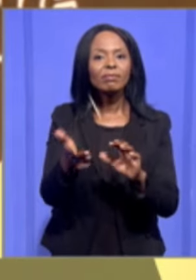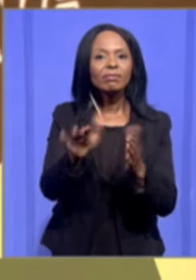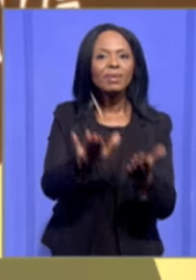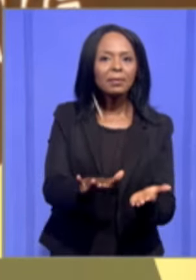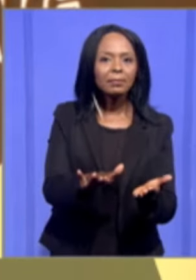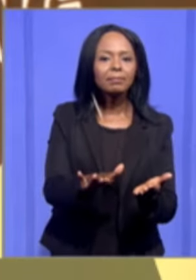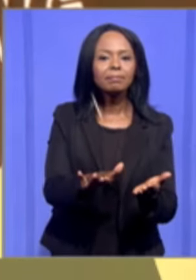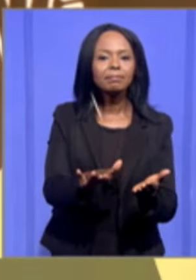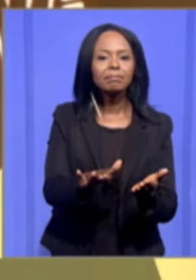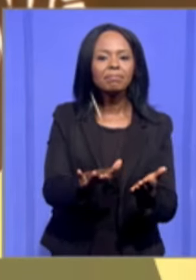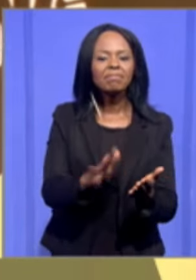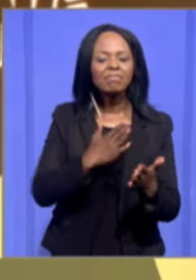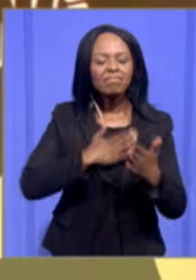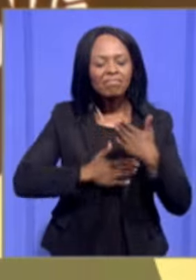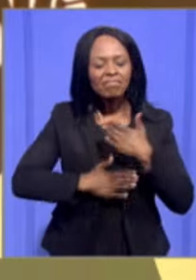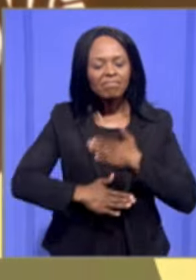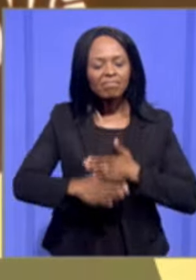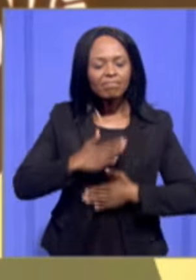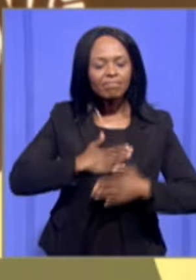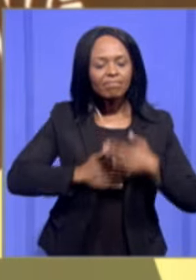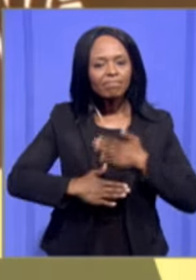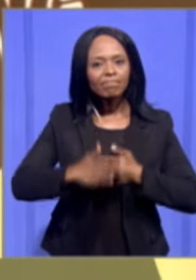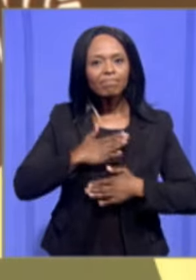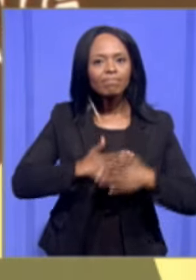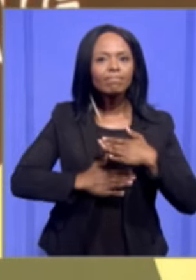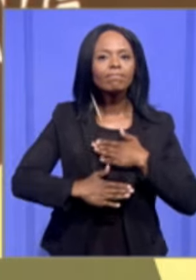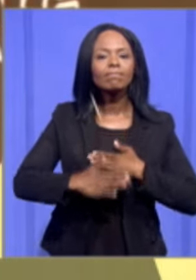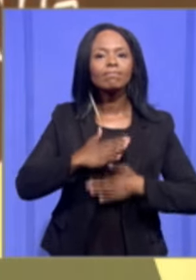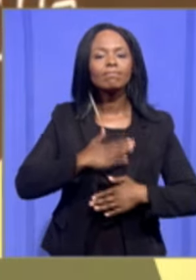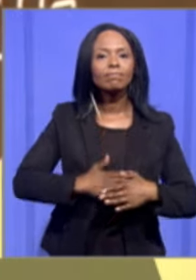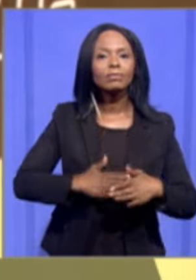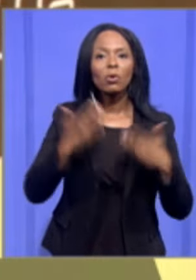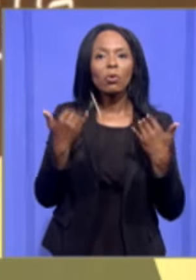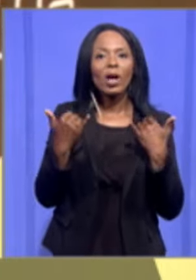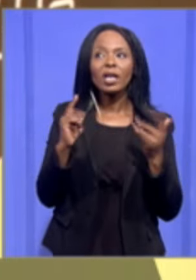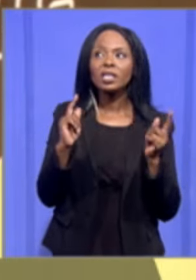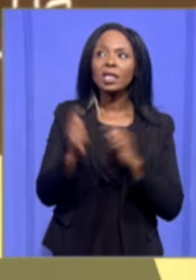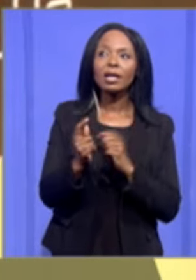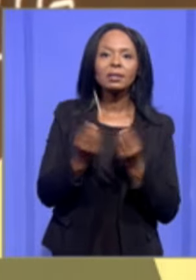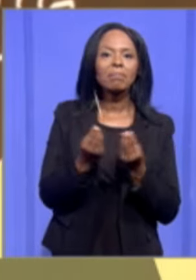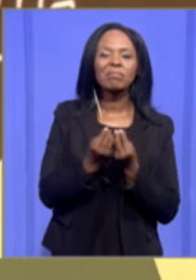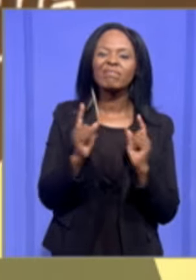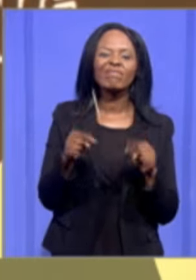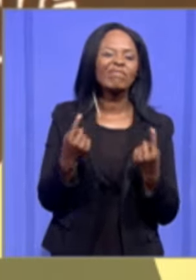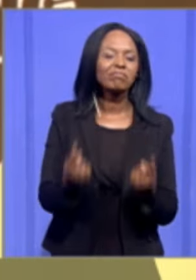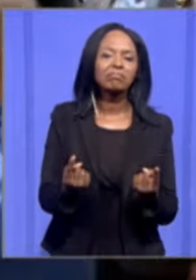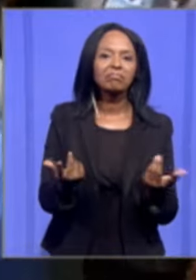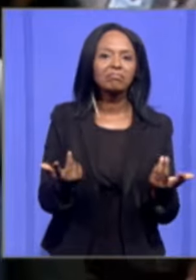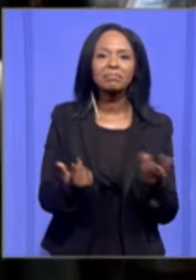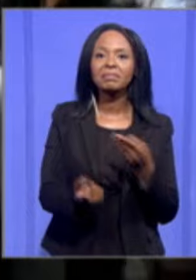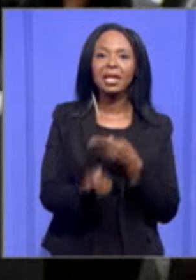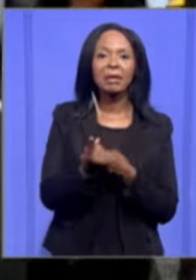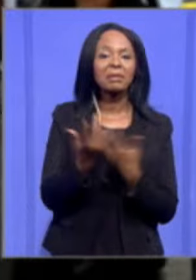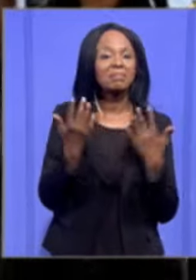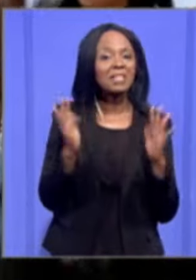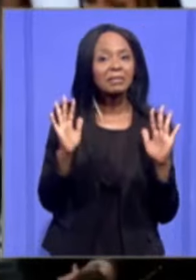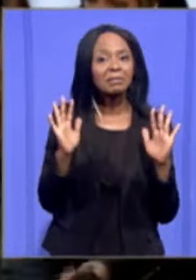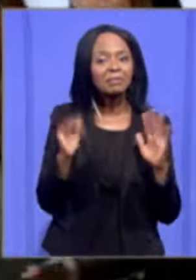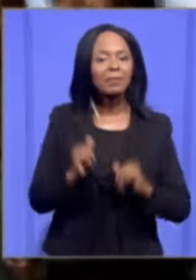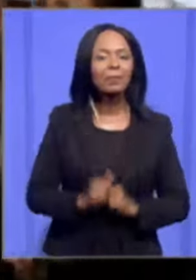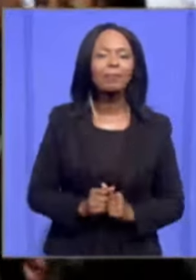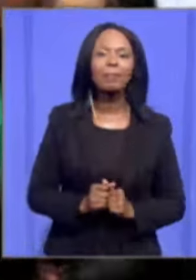a re khotelele ka ba ka lo re ka se tshentse selo felo go ha tsa e tlo petsa e. Ramaphosa a